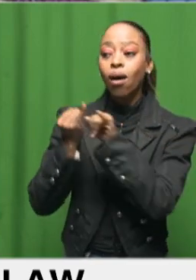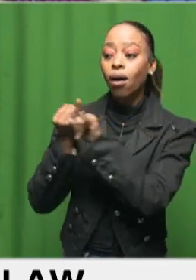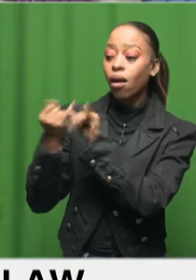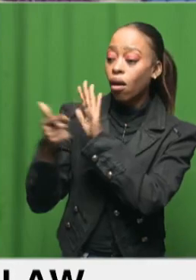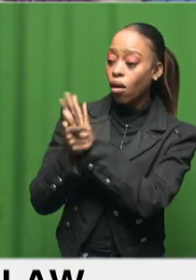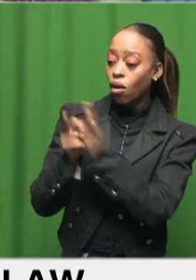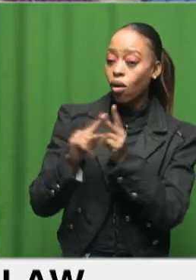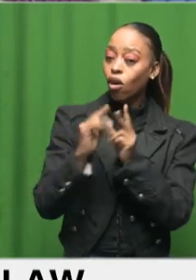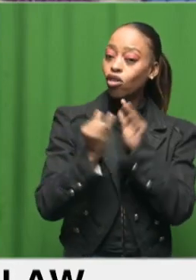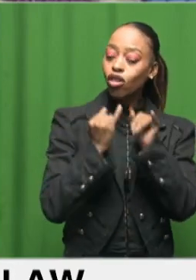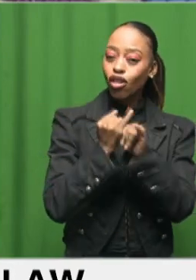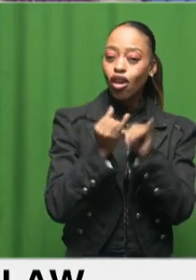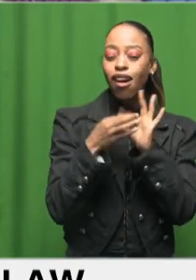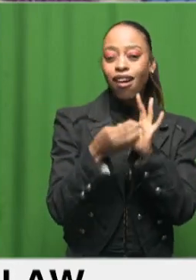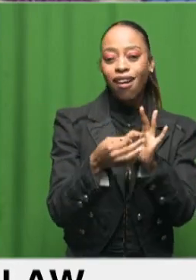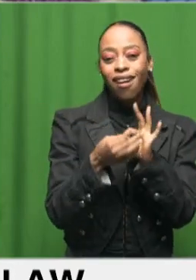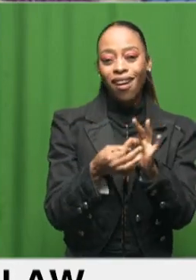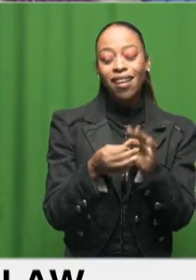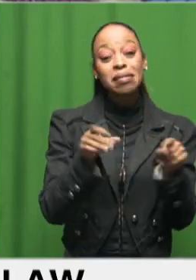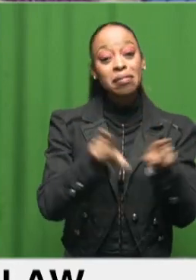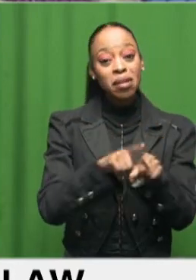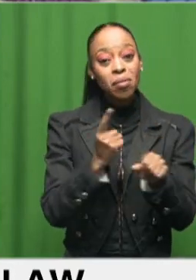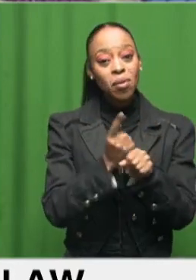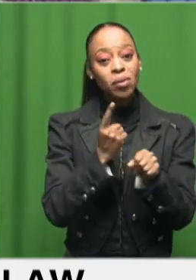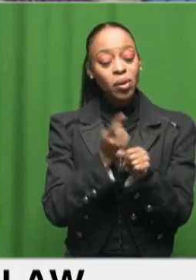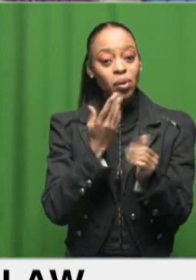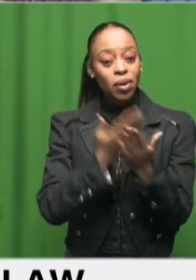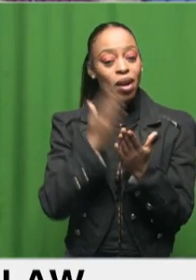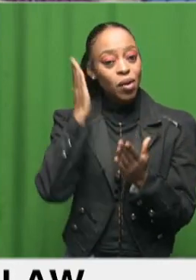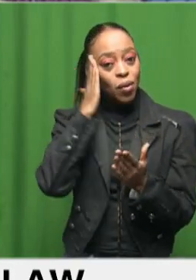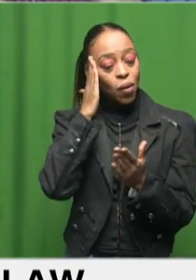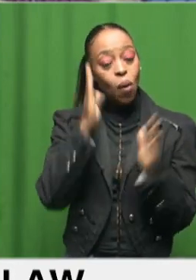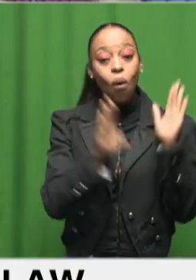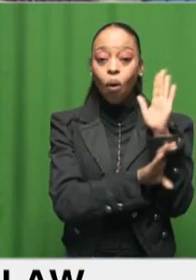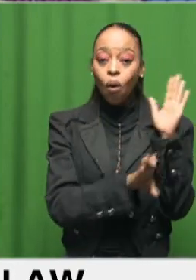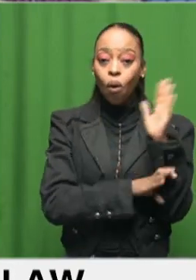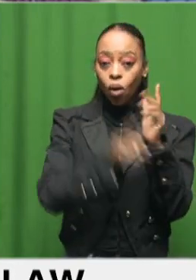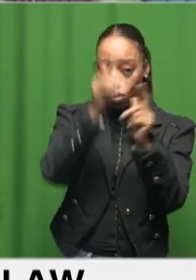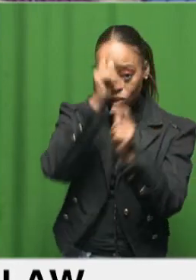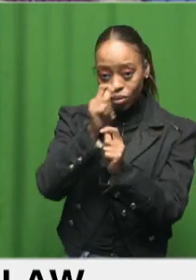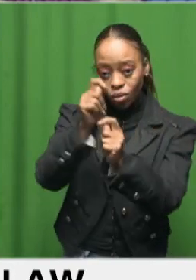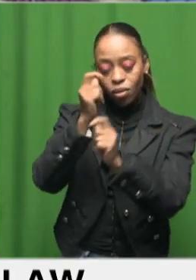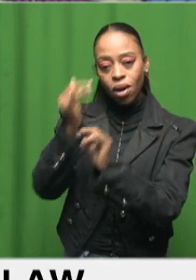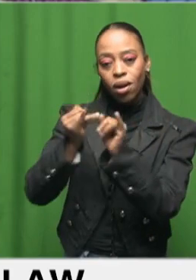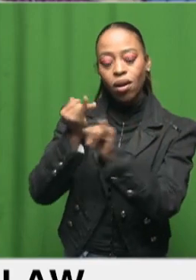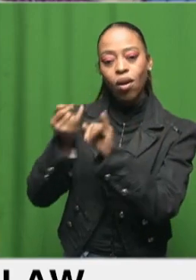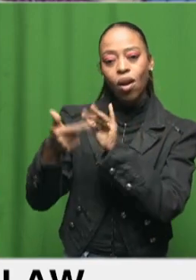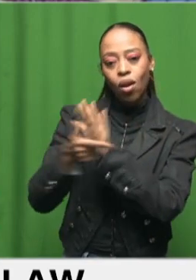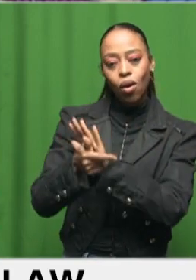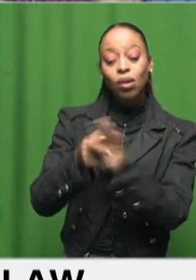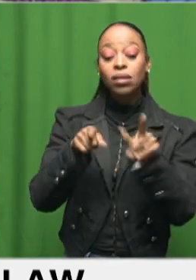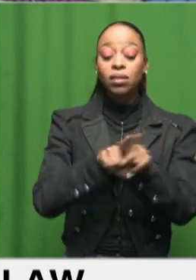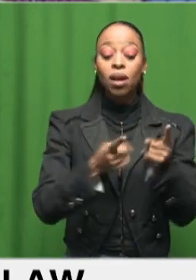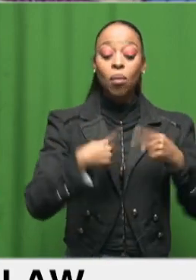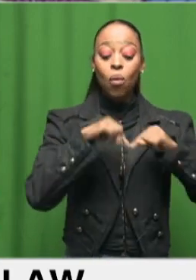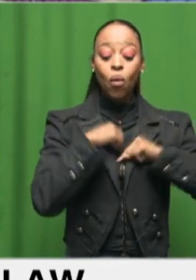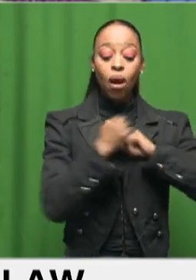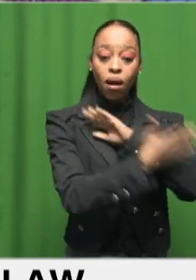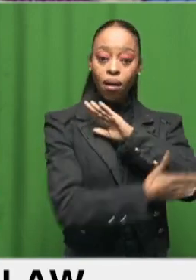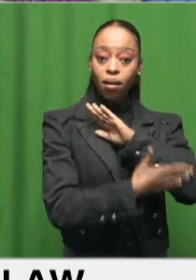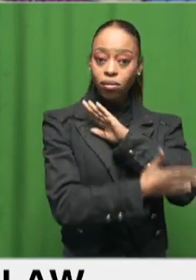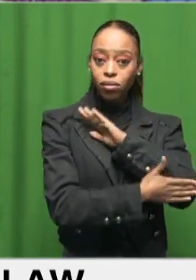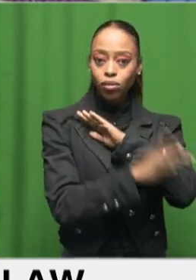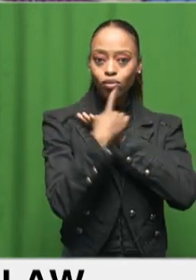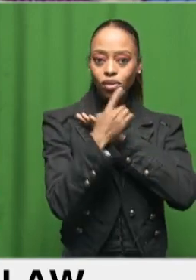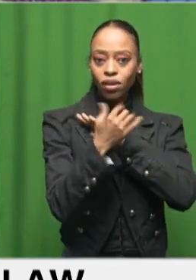international relations. And you can imagine, our Constitution recognizes international law, and as a country, of course, even in our preamble, it